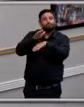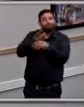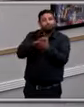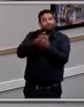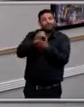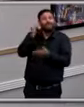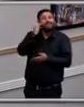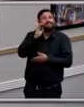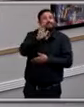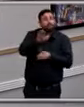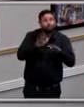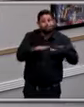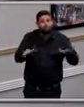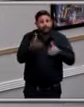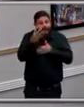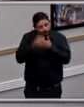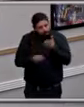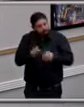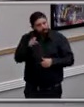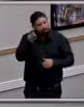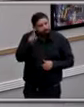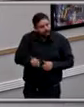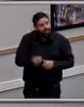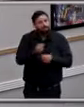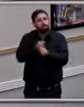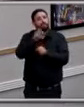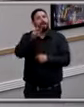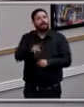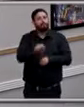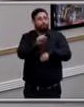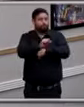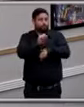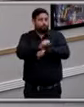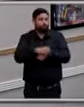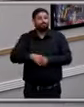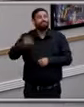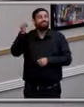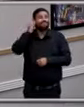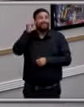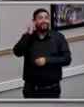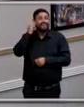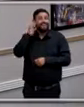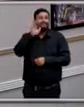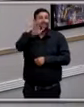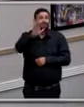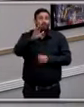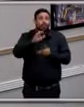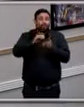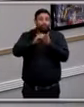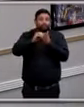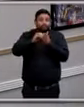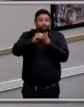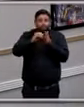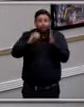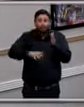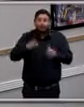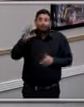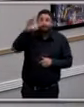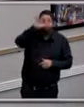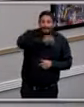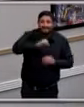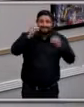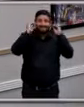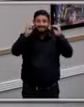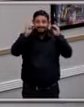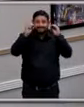child is absent, they do have to make up the work. So if a child misses instruction, your child will